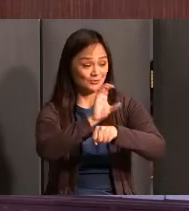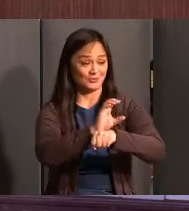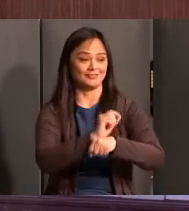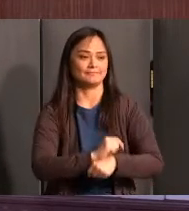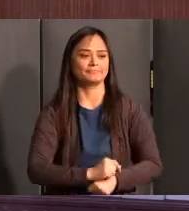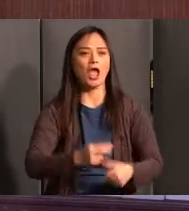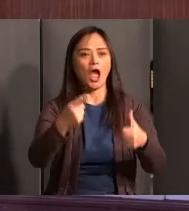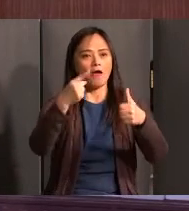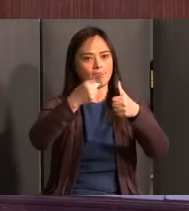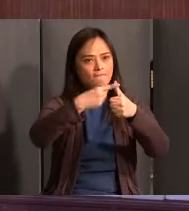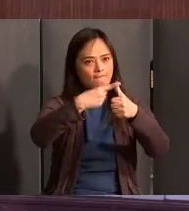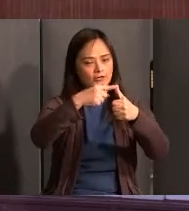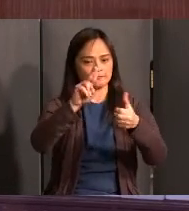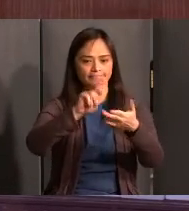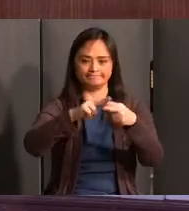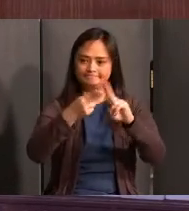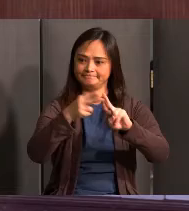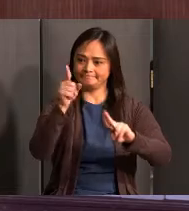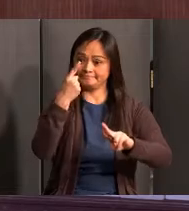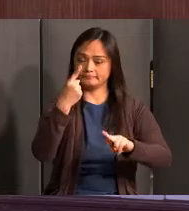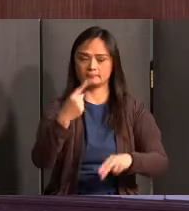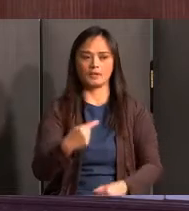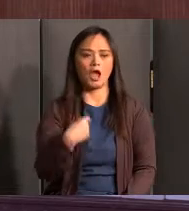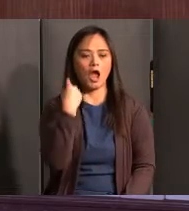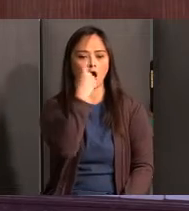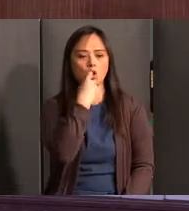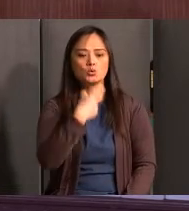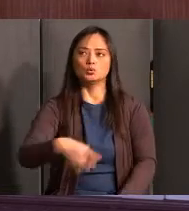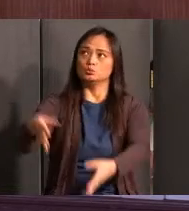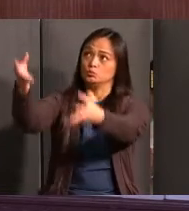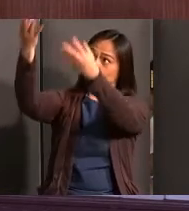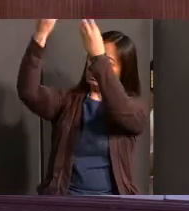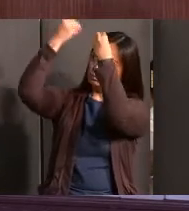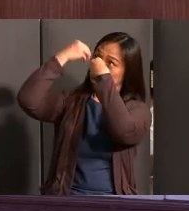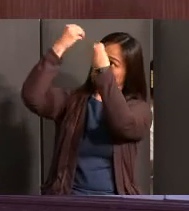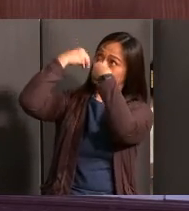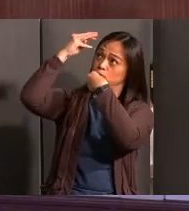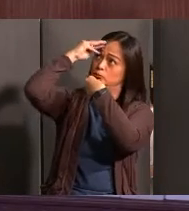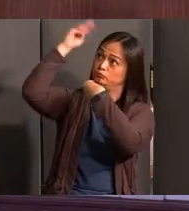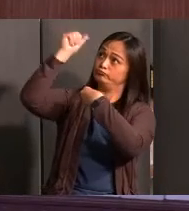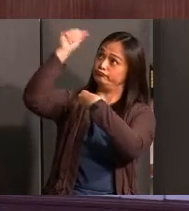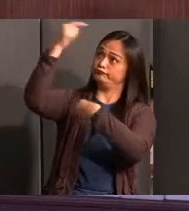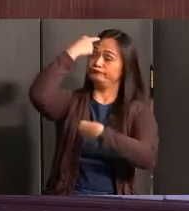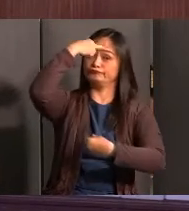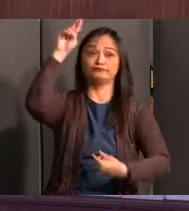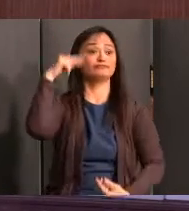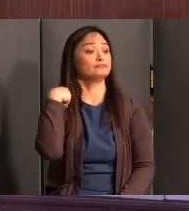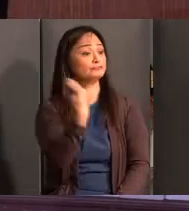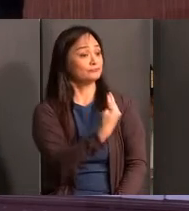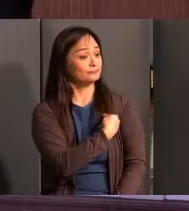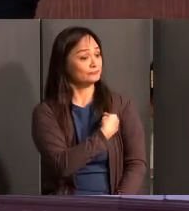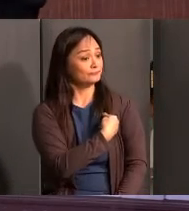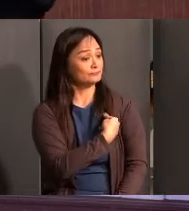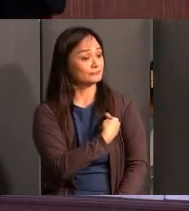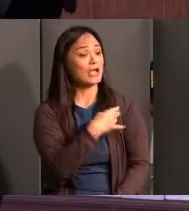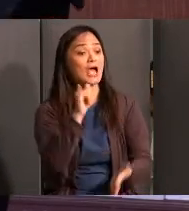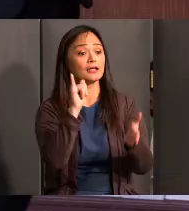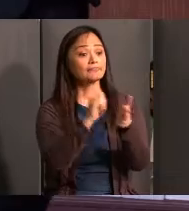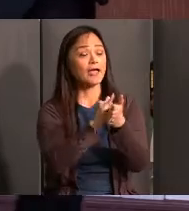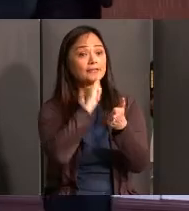According to this verse, who gave himself for us. So we are that